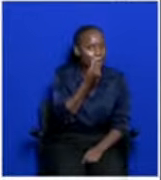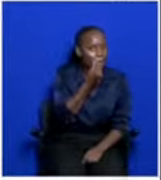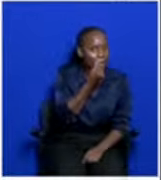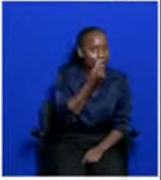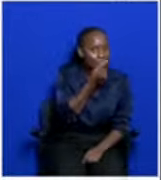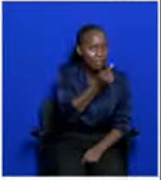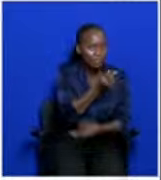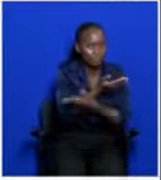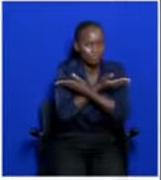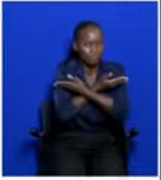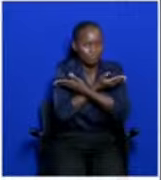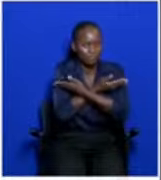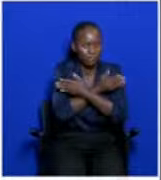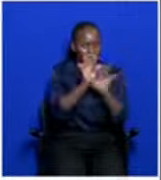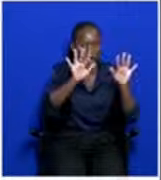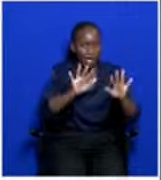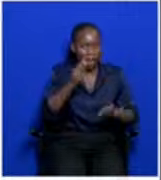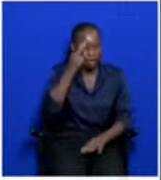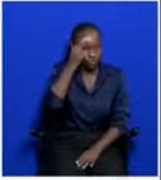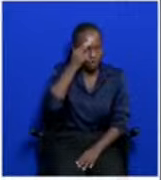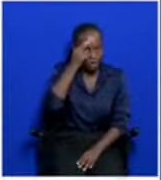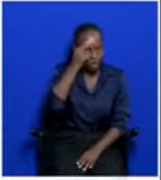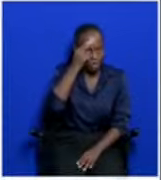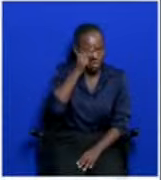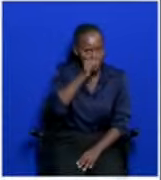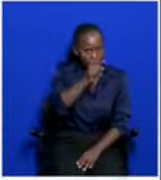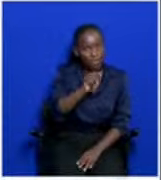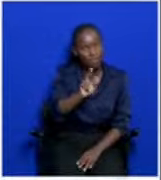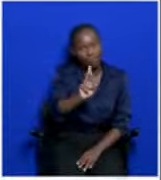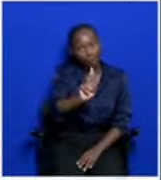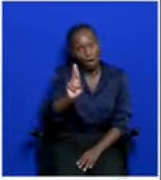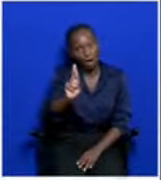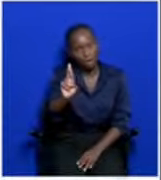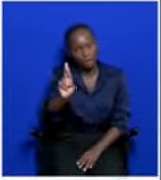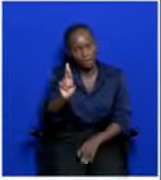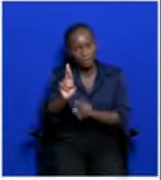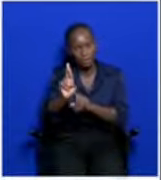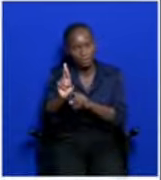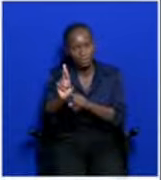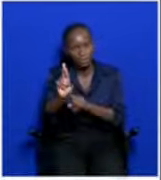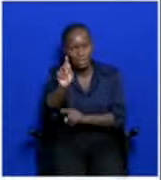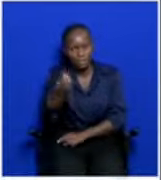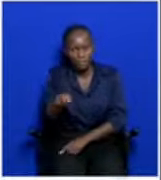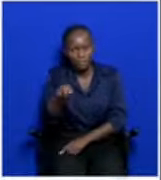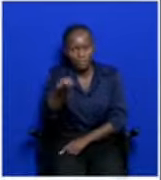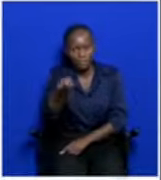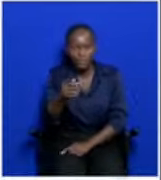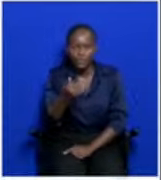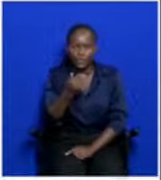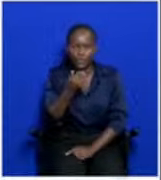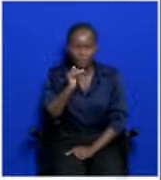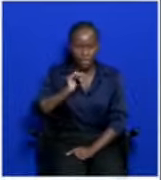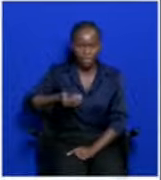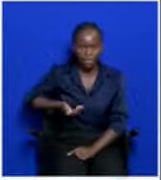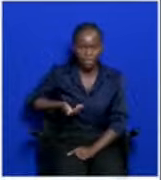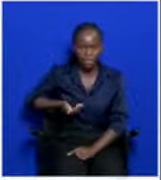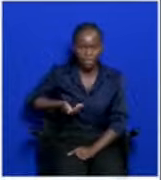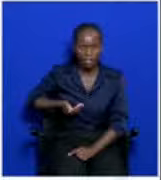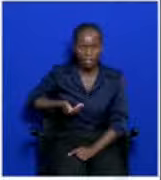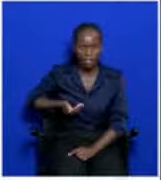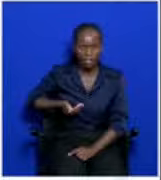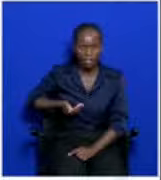and to his right is a person who appears to be female, and that person seems to be wearing